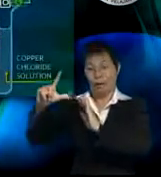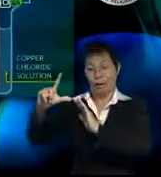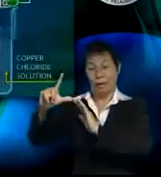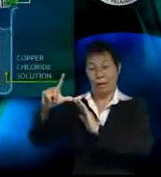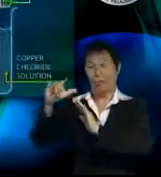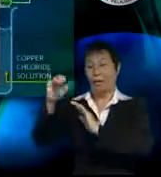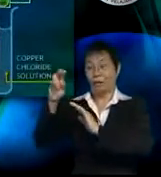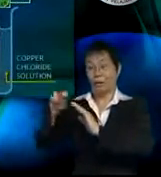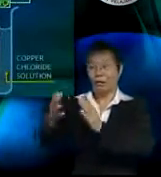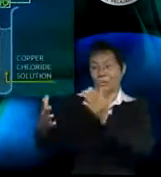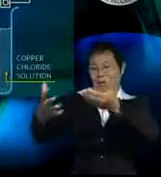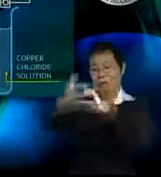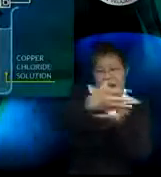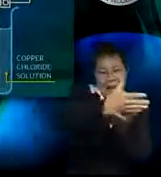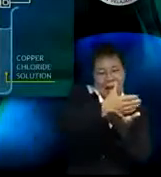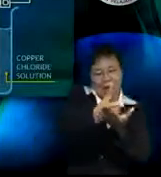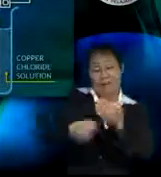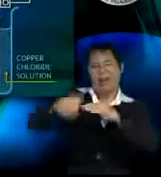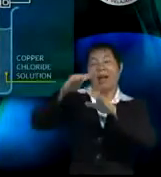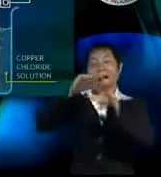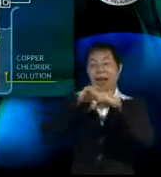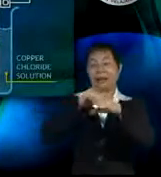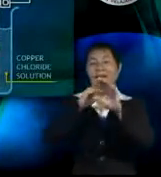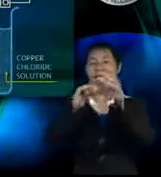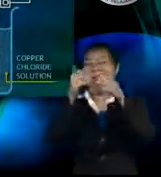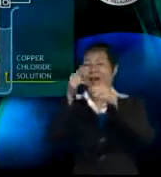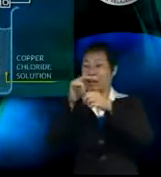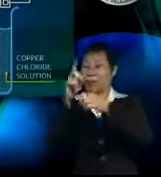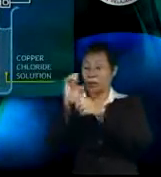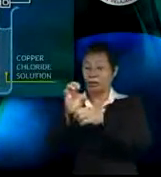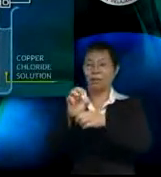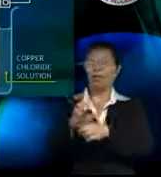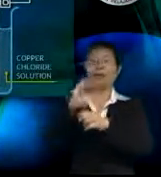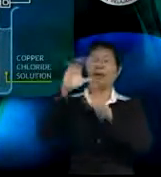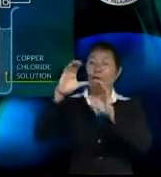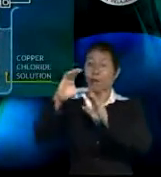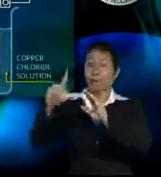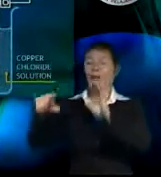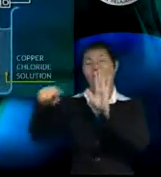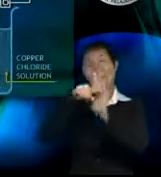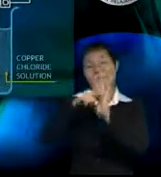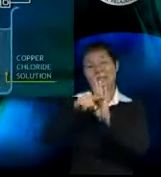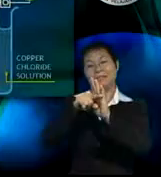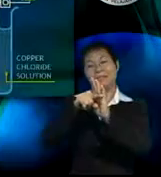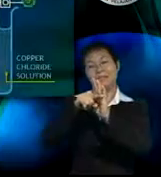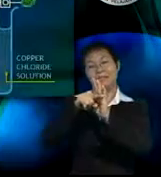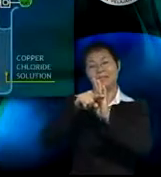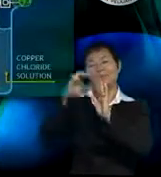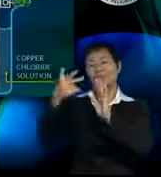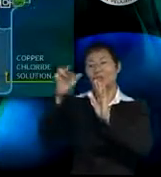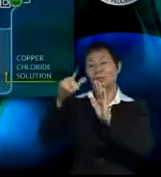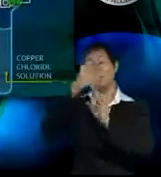ions, gathered at the anode. The chlorine ions are negatively charged because they carry